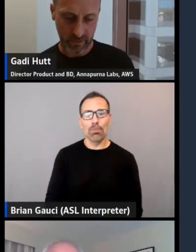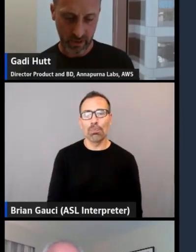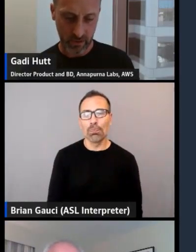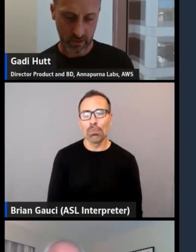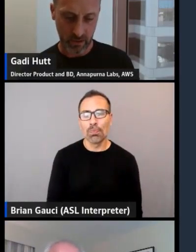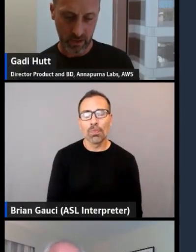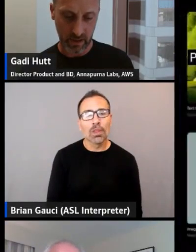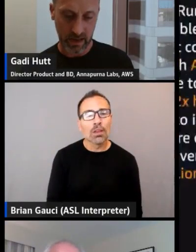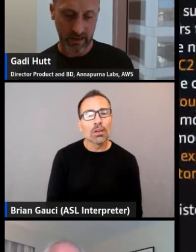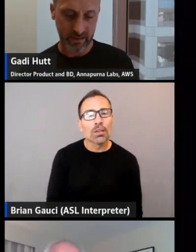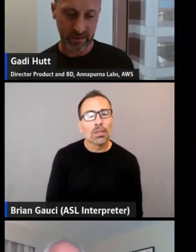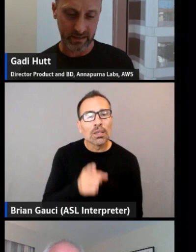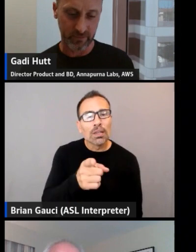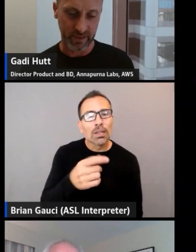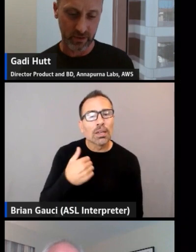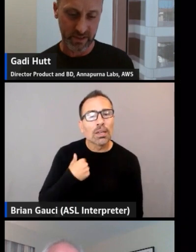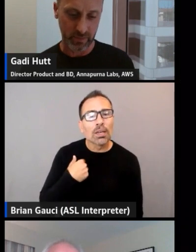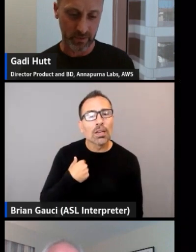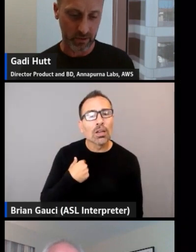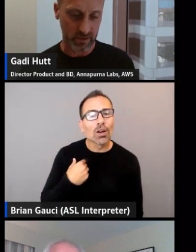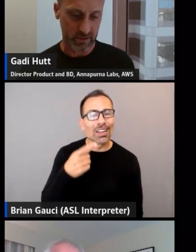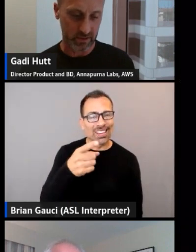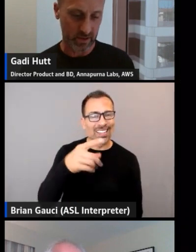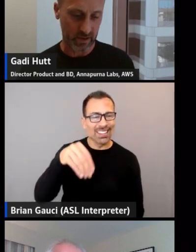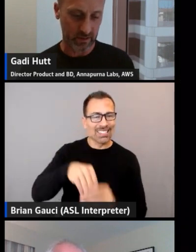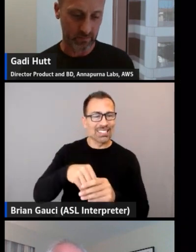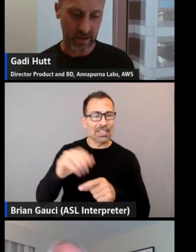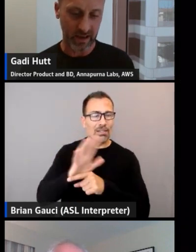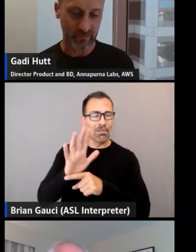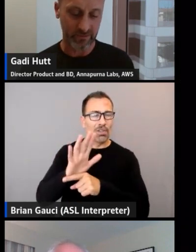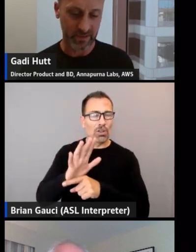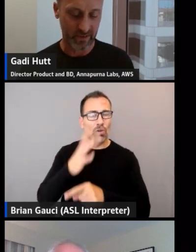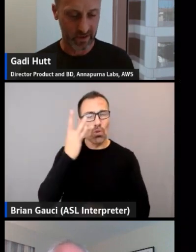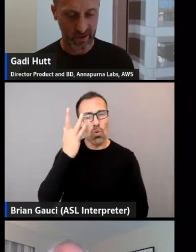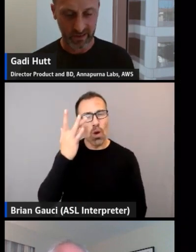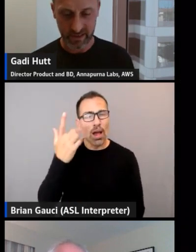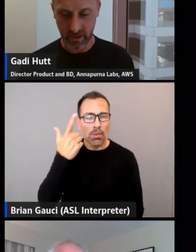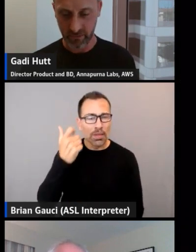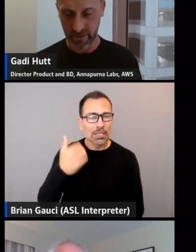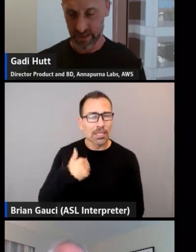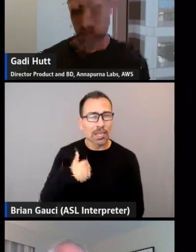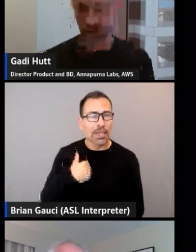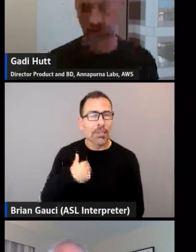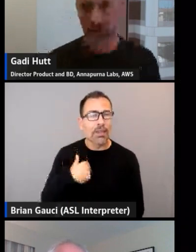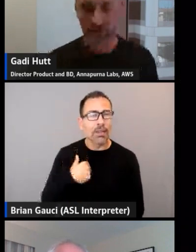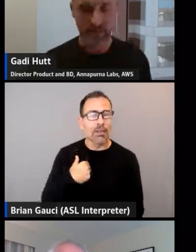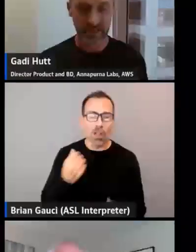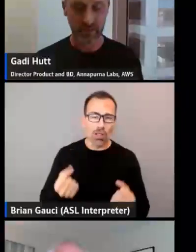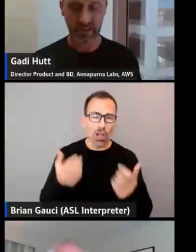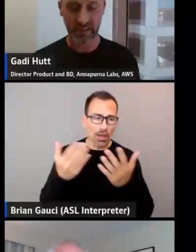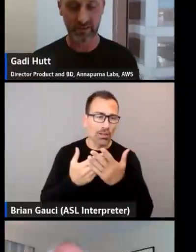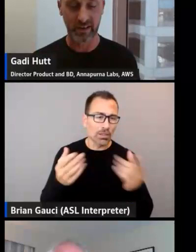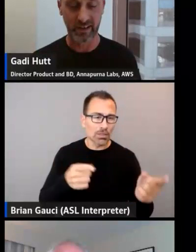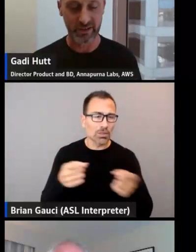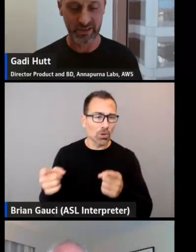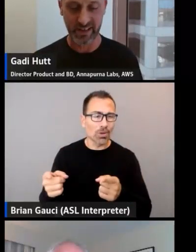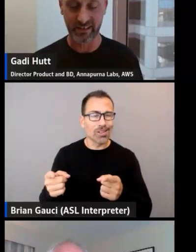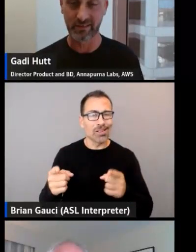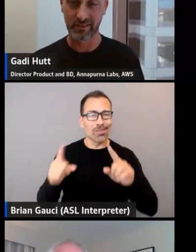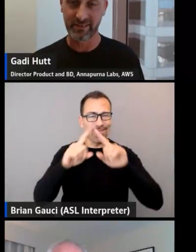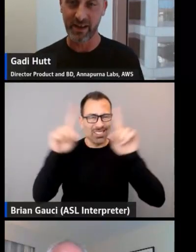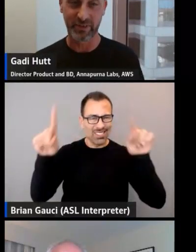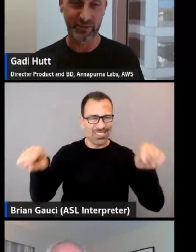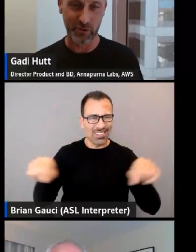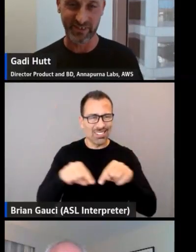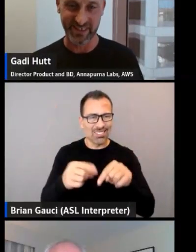We have here, I did it in a video simply because there's a lot of things going on the screen here, and I just